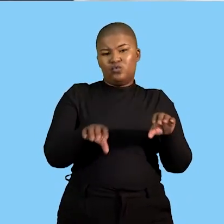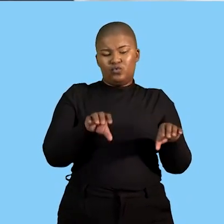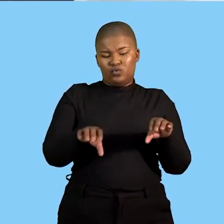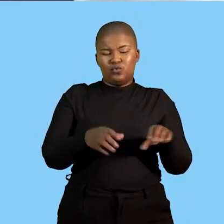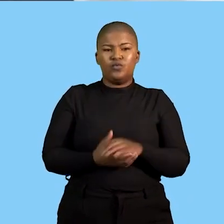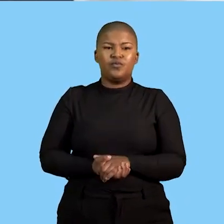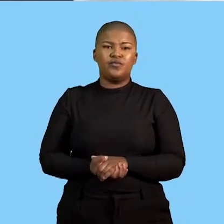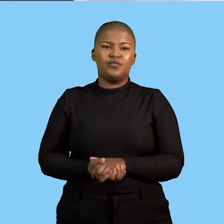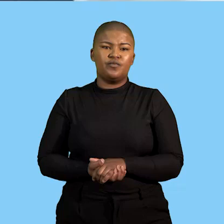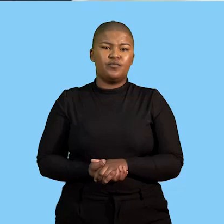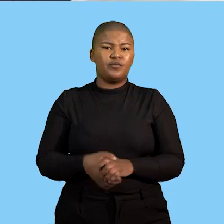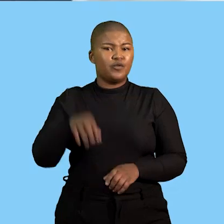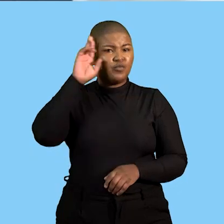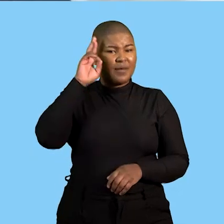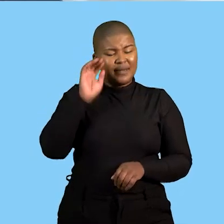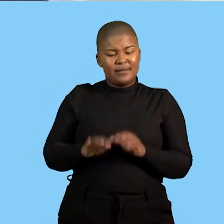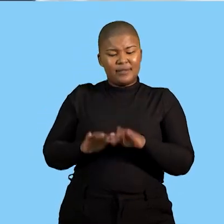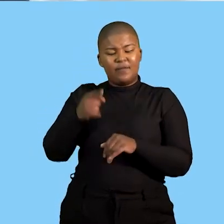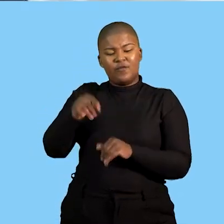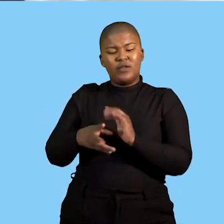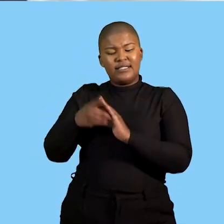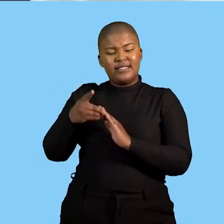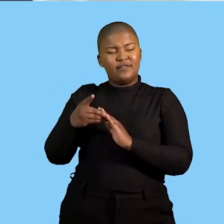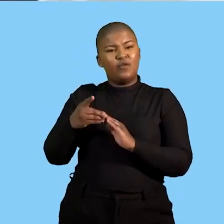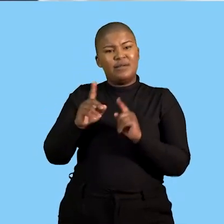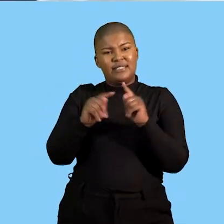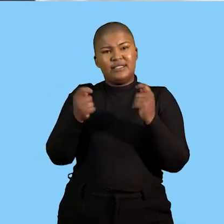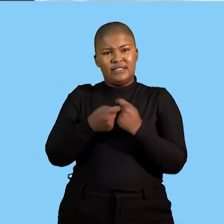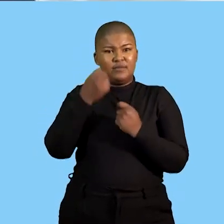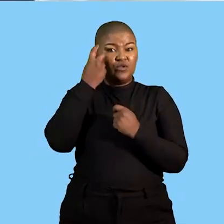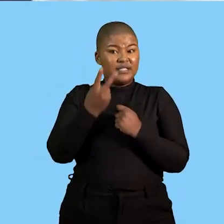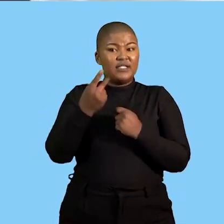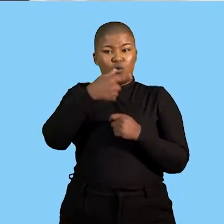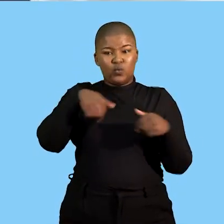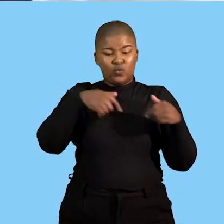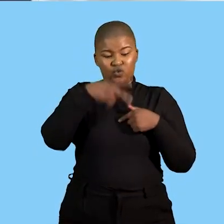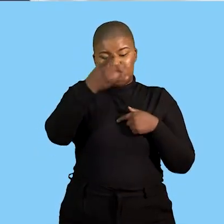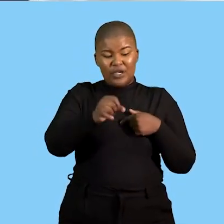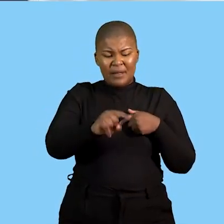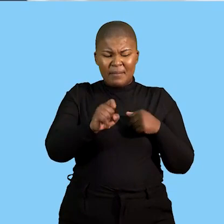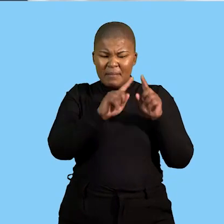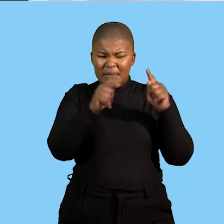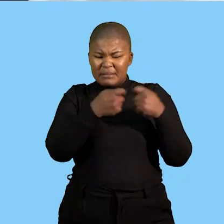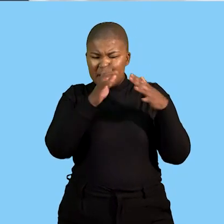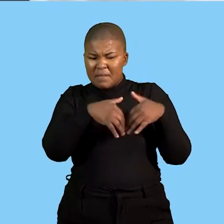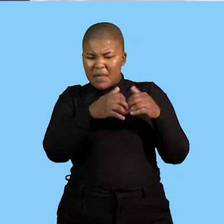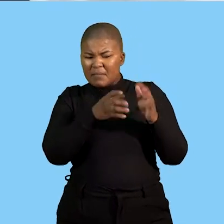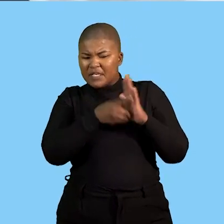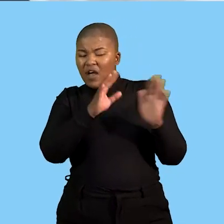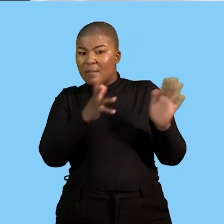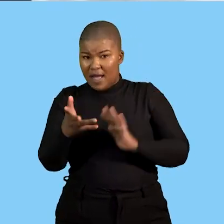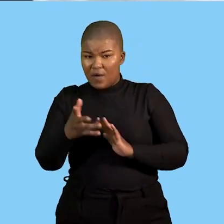your stages of team development. We'll be looking into that to say how is a team developed. Now,